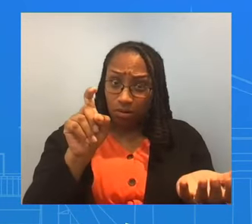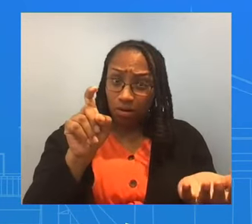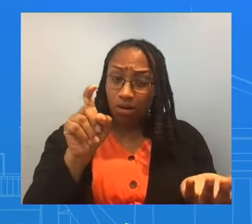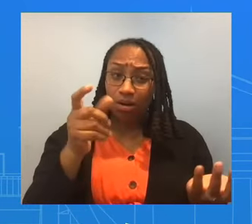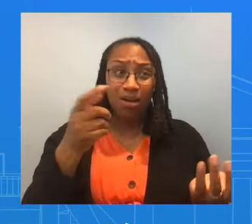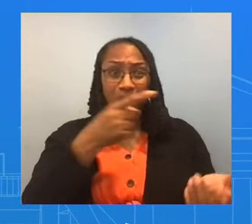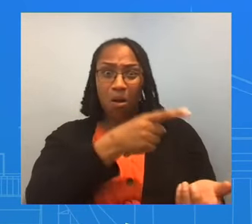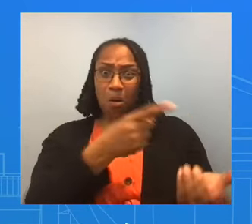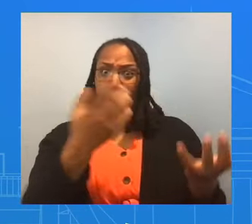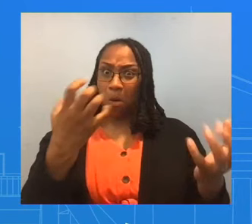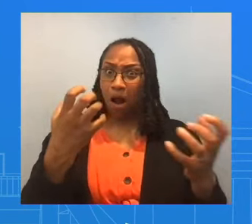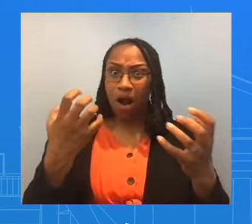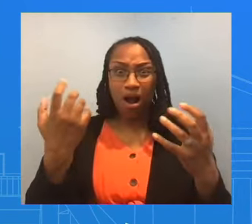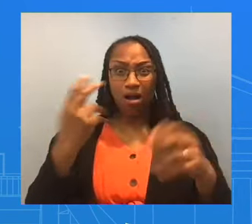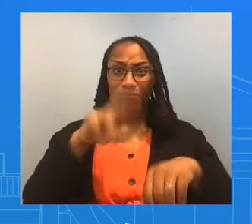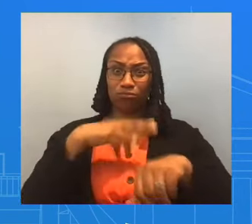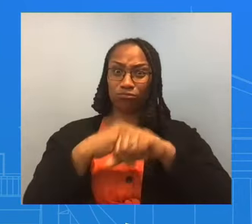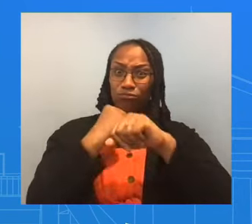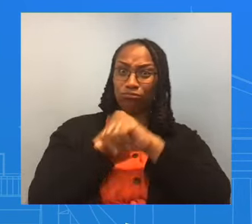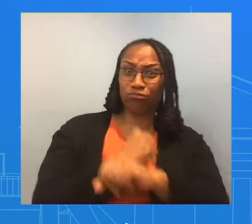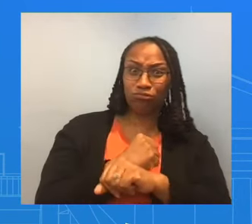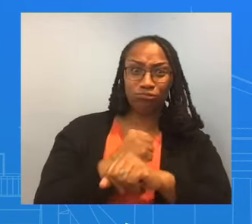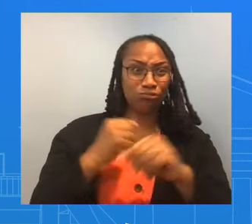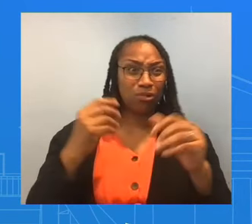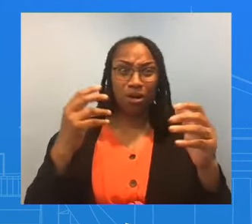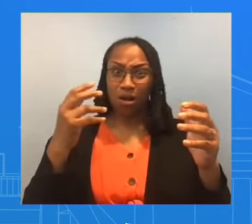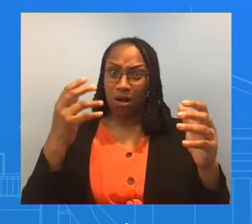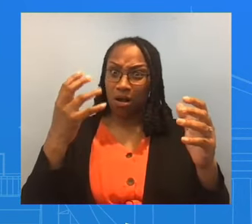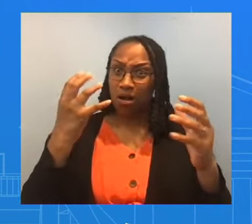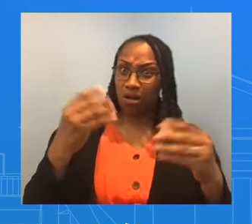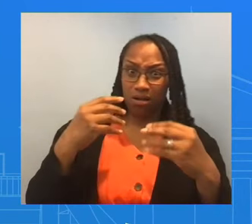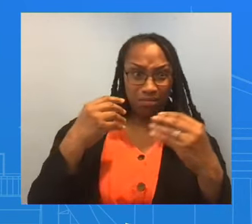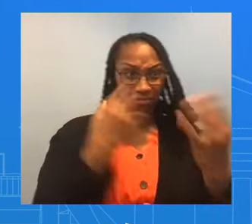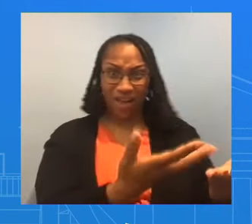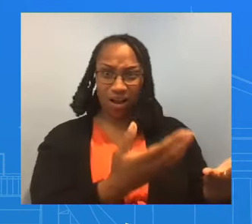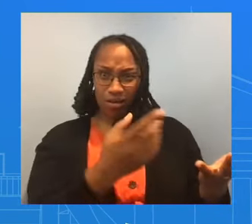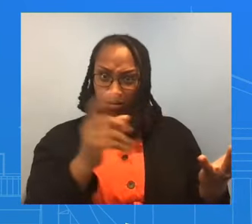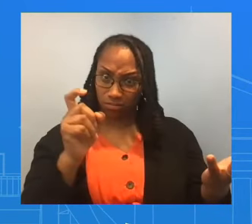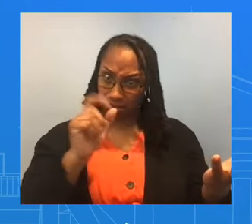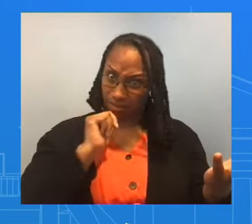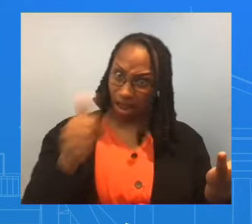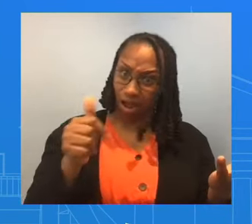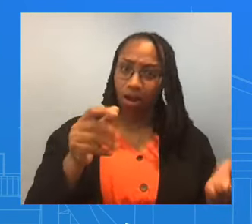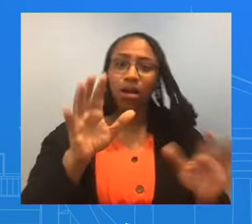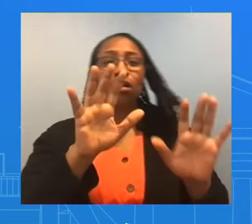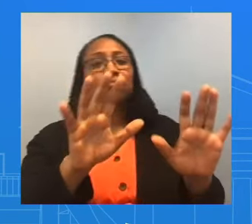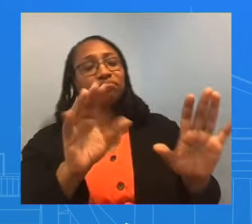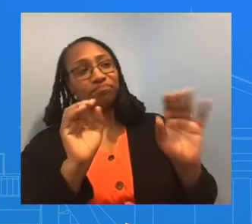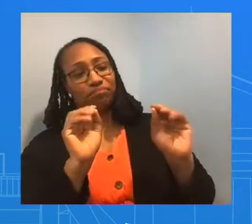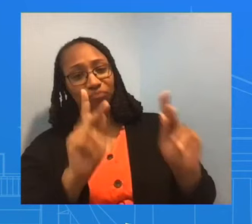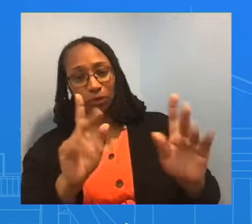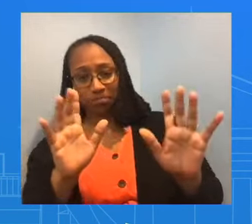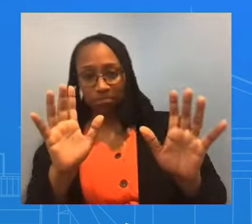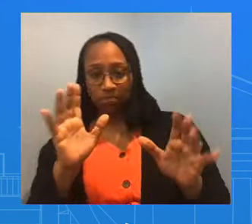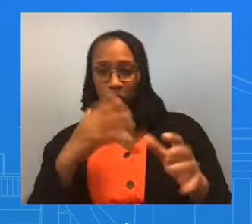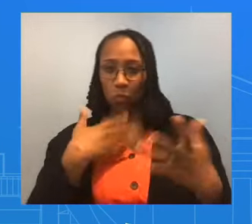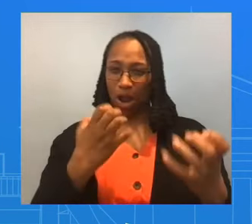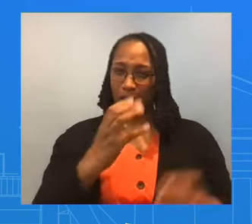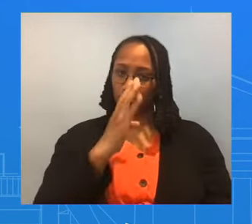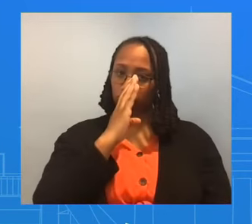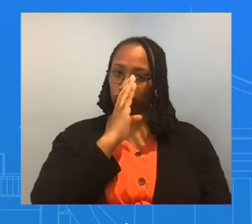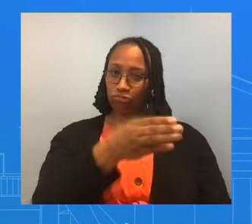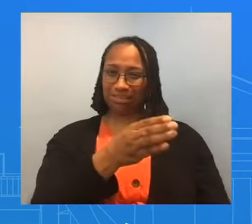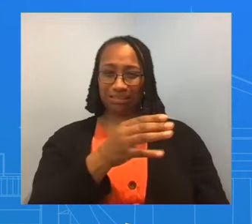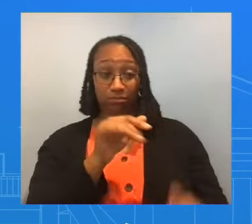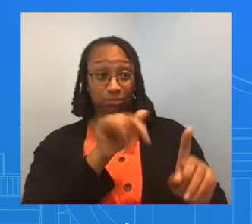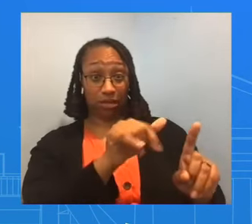you've heard from my colleague moments ago, I'm not going to speak directly to the case. What I can say, and also the Admiral spoke to,